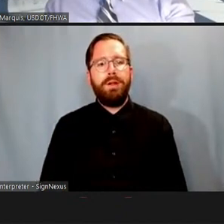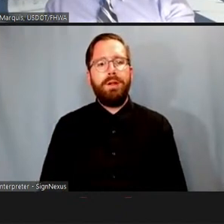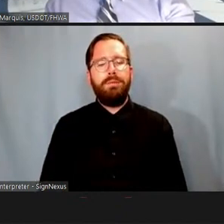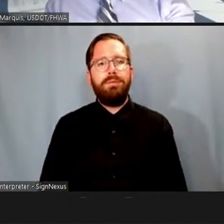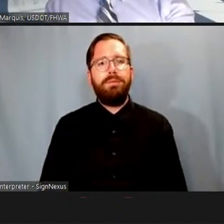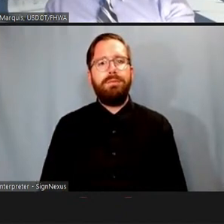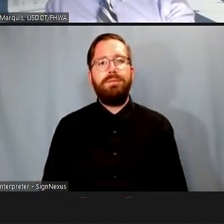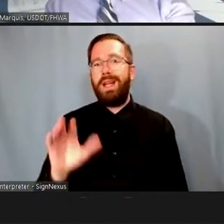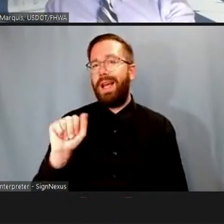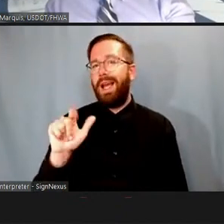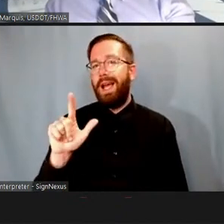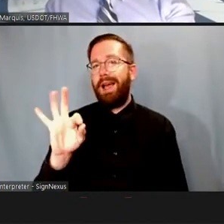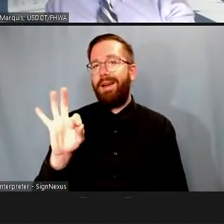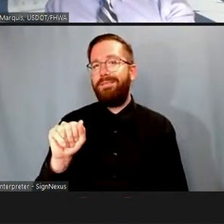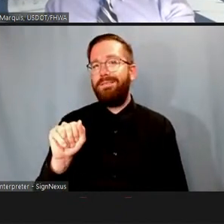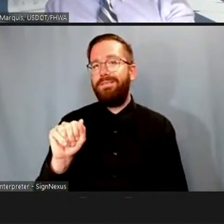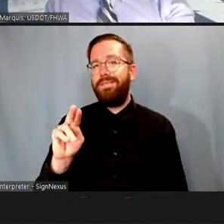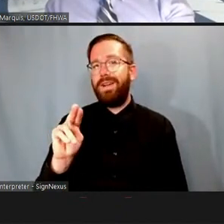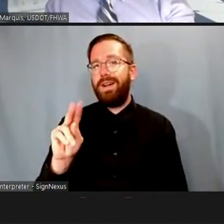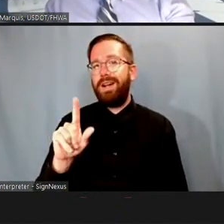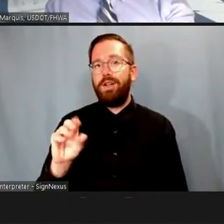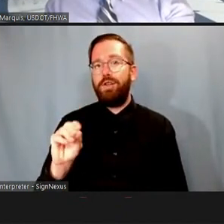alfonso anderson